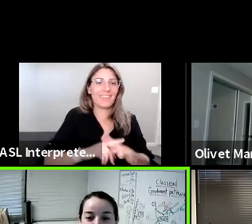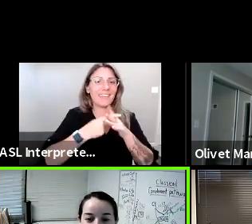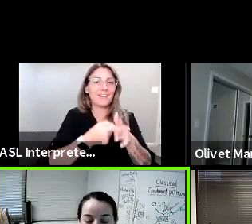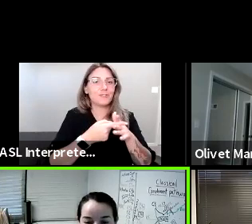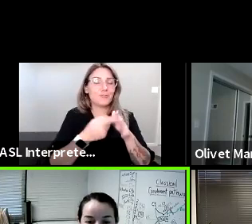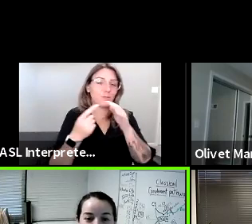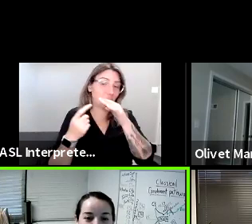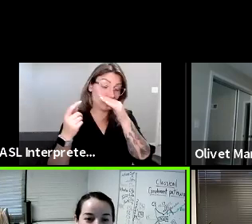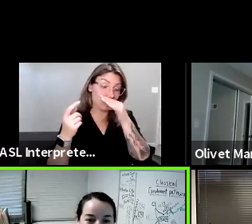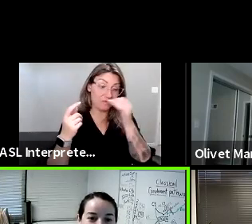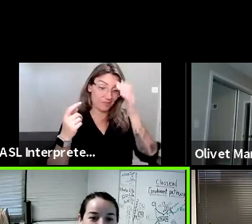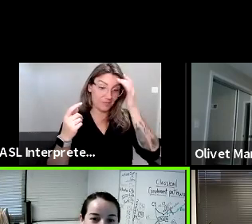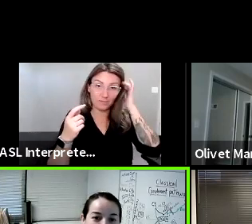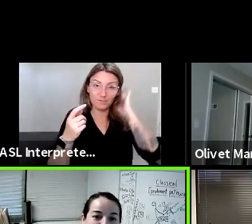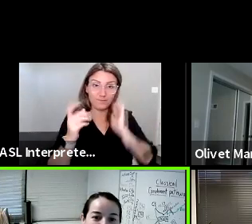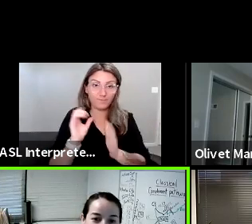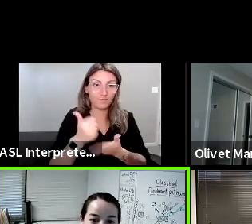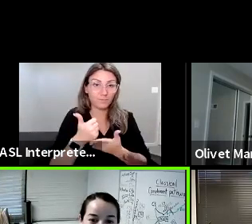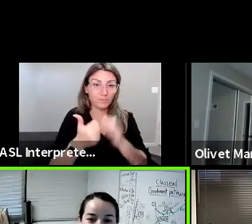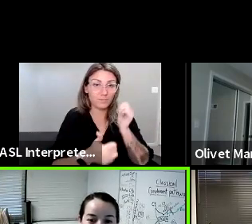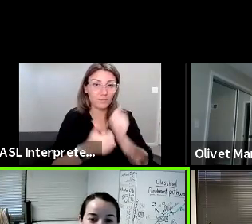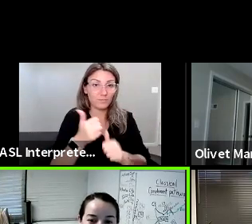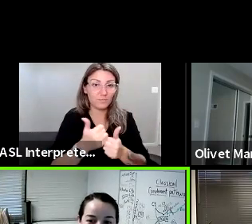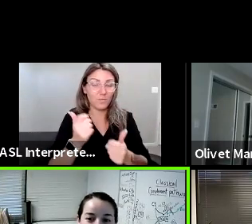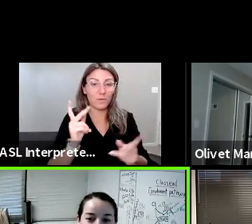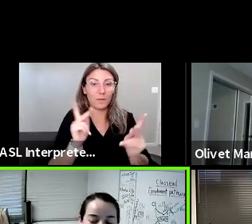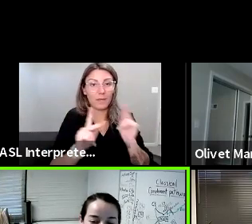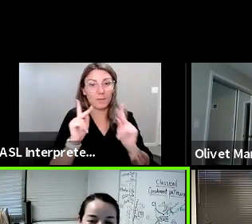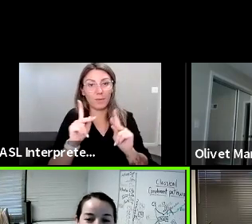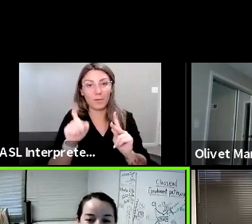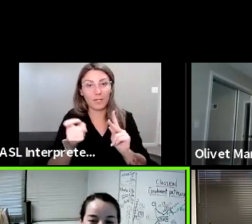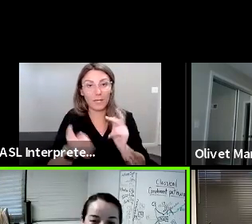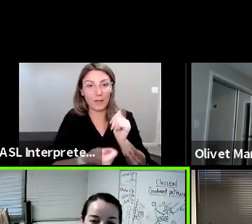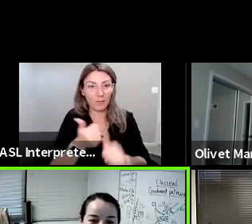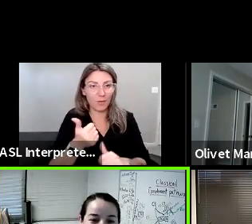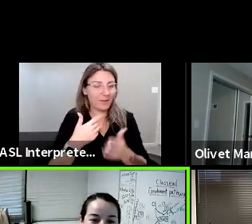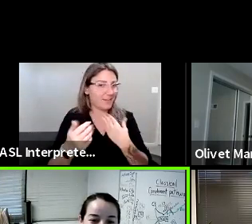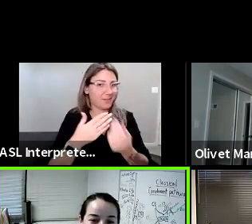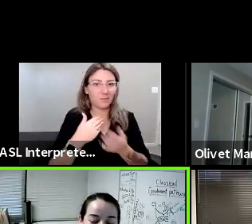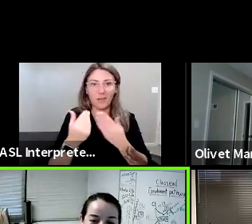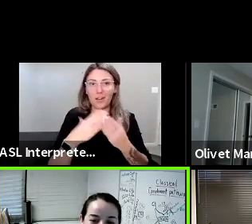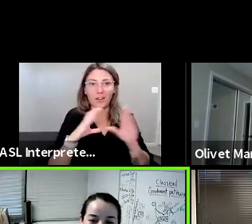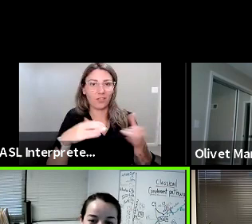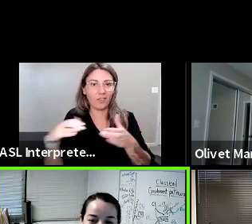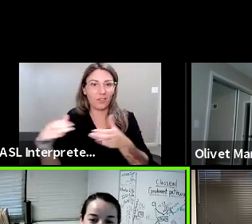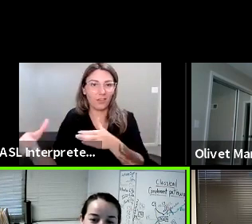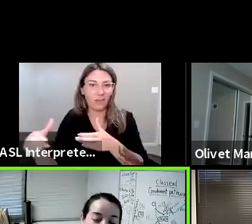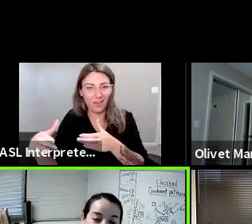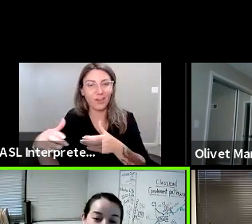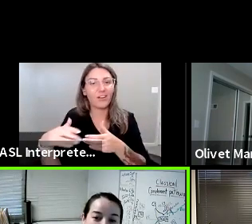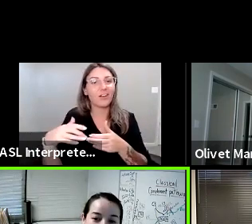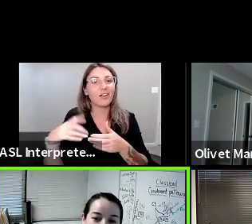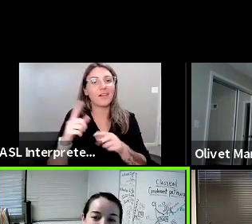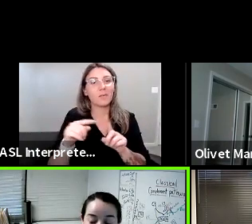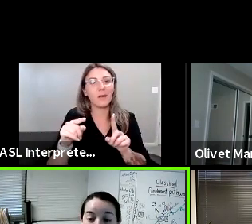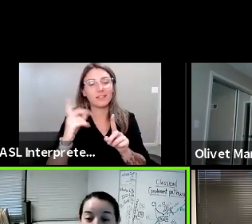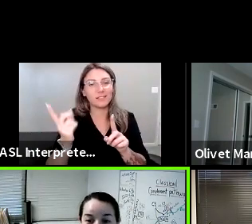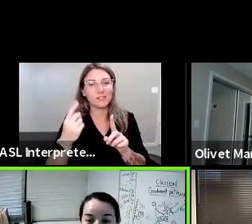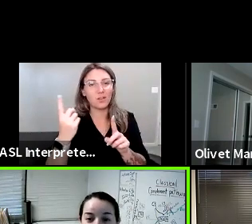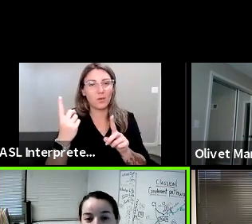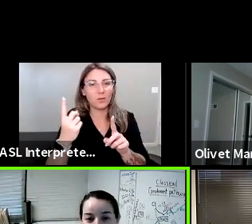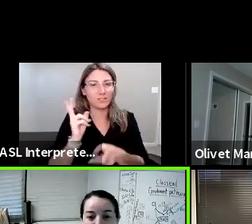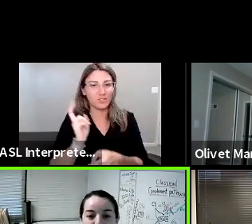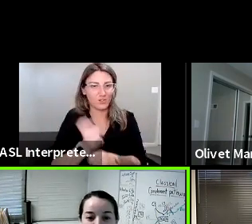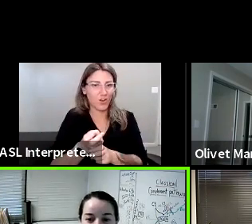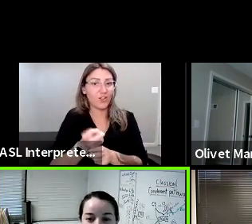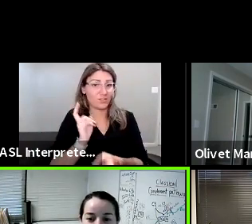helped the most to the people that needed the most, regardless of what category they fell in. But it's hard.